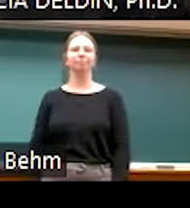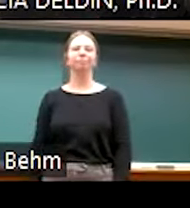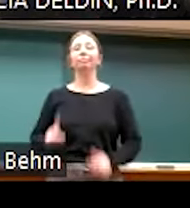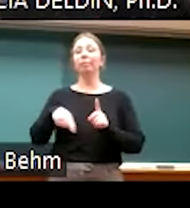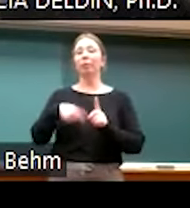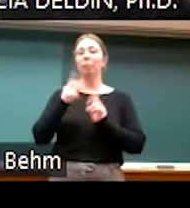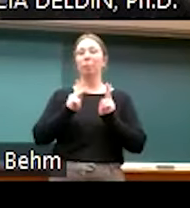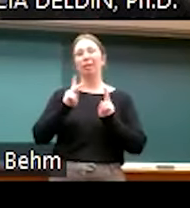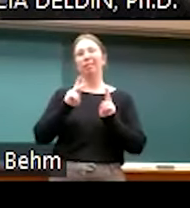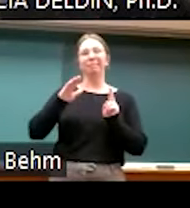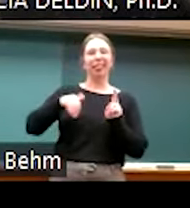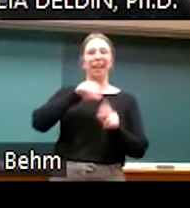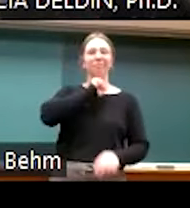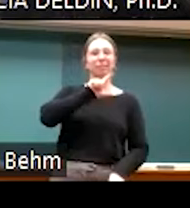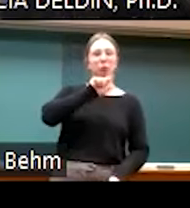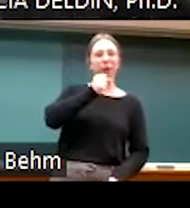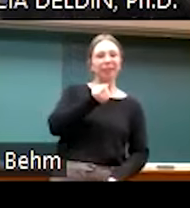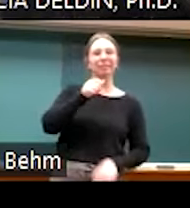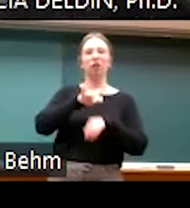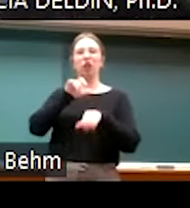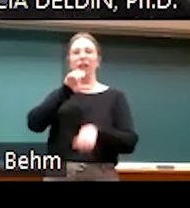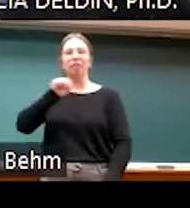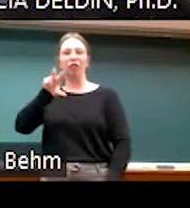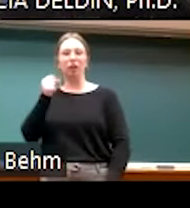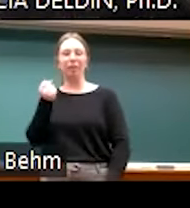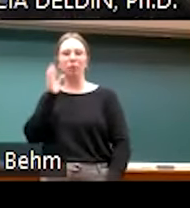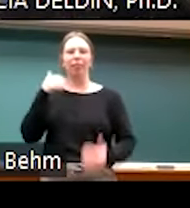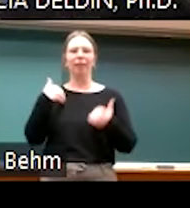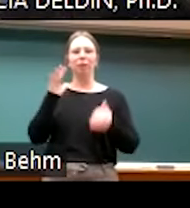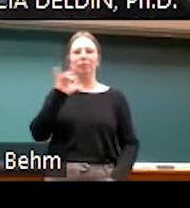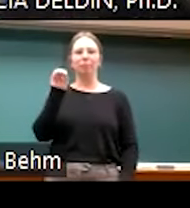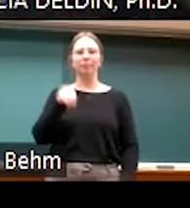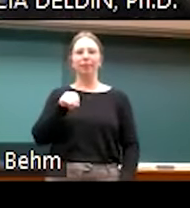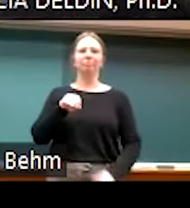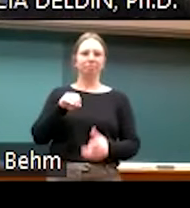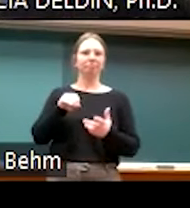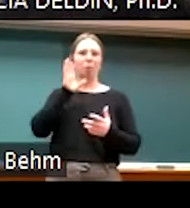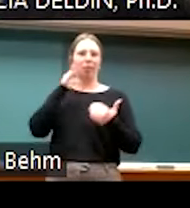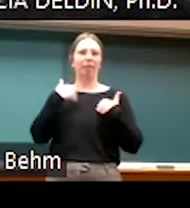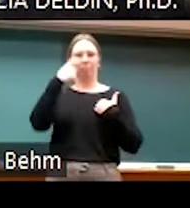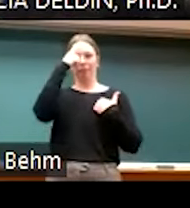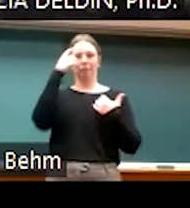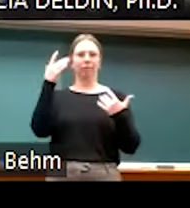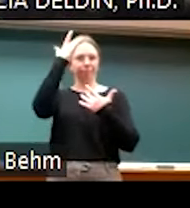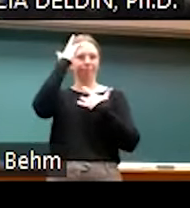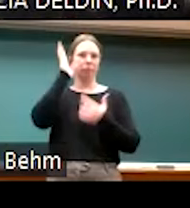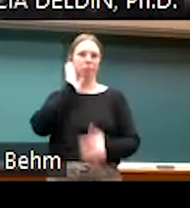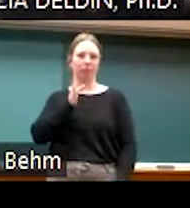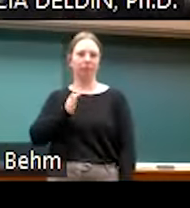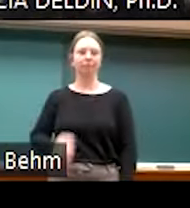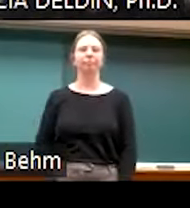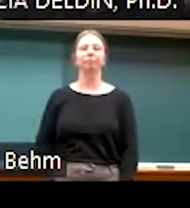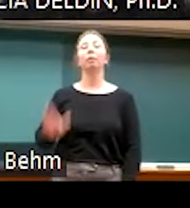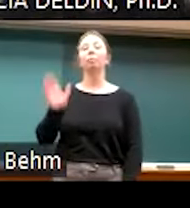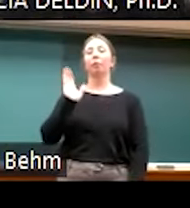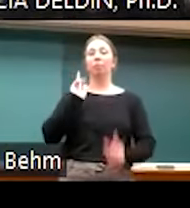20s, early 30s, you already have a 25% prevalence rate. And some people used to think, I don't think they do anymore, that